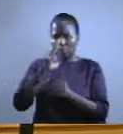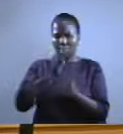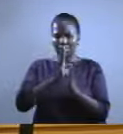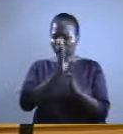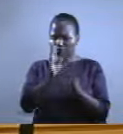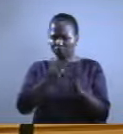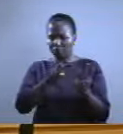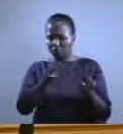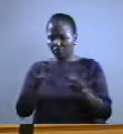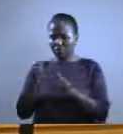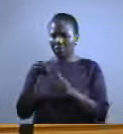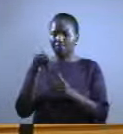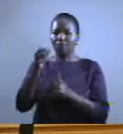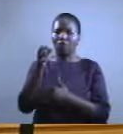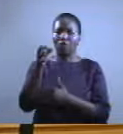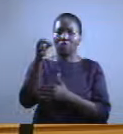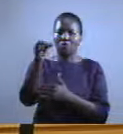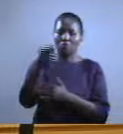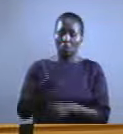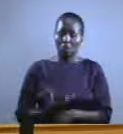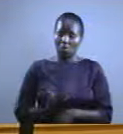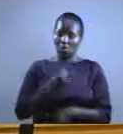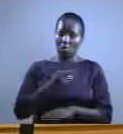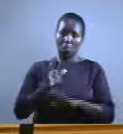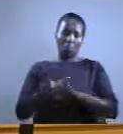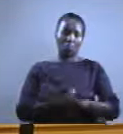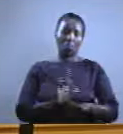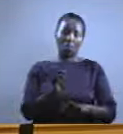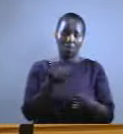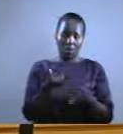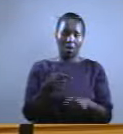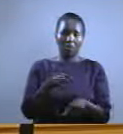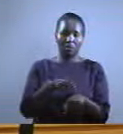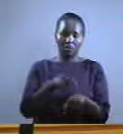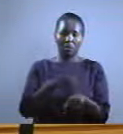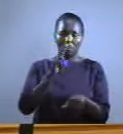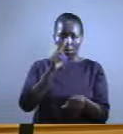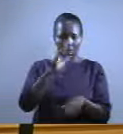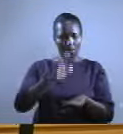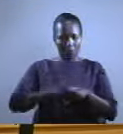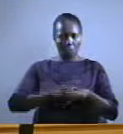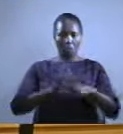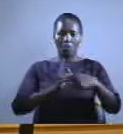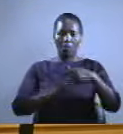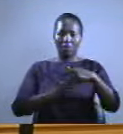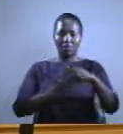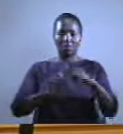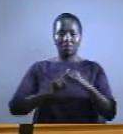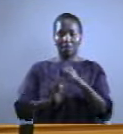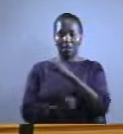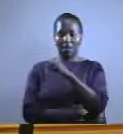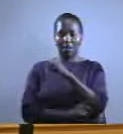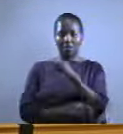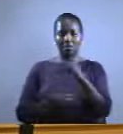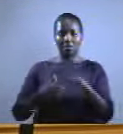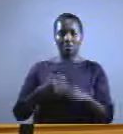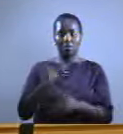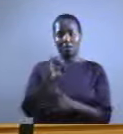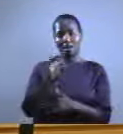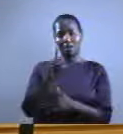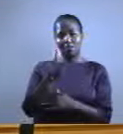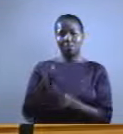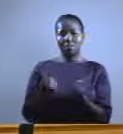future. We cannot let our youth down. This is the time to be courageous. In conclusion, the Inkatha Freedom